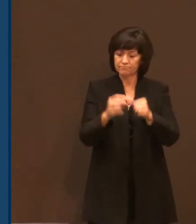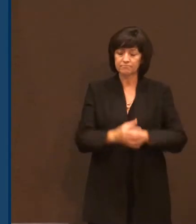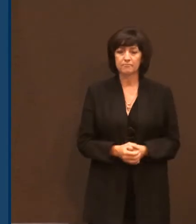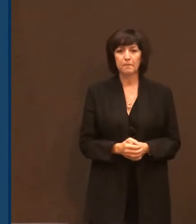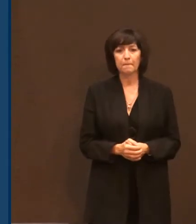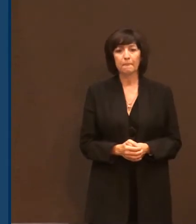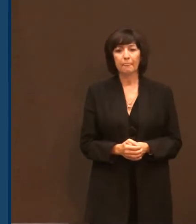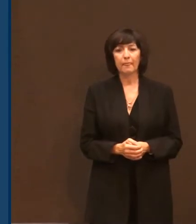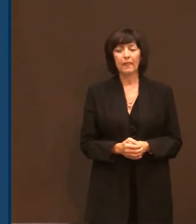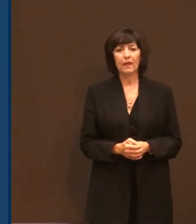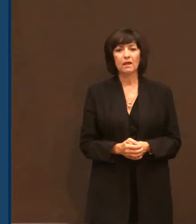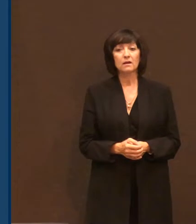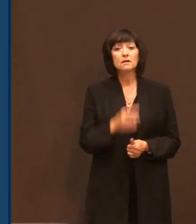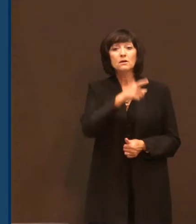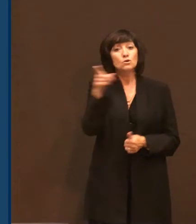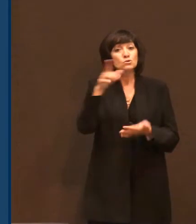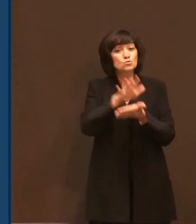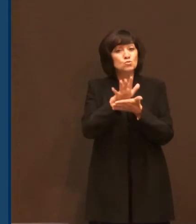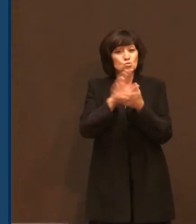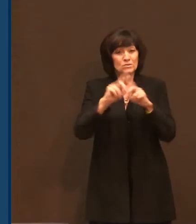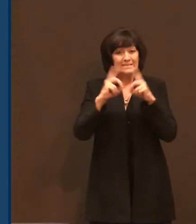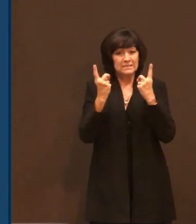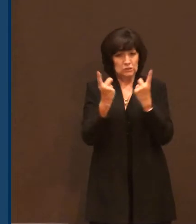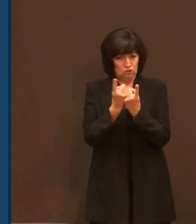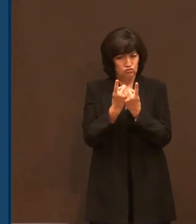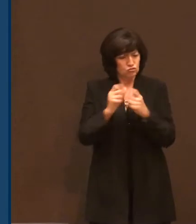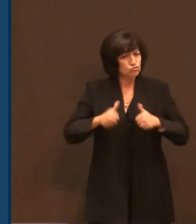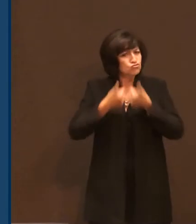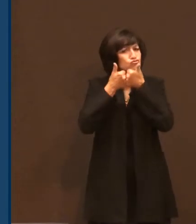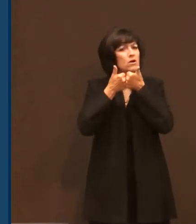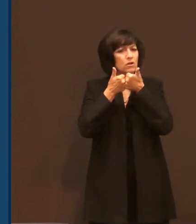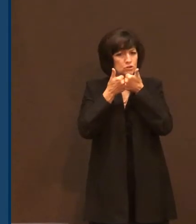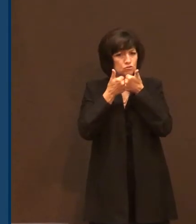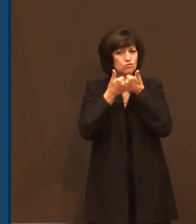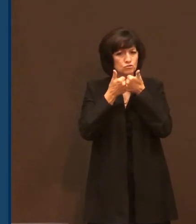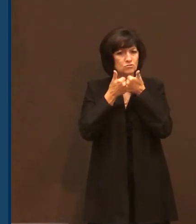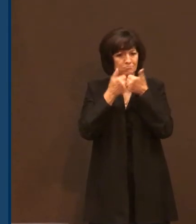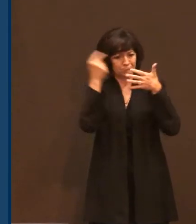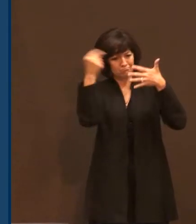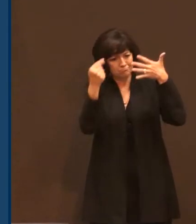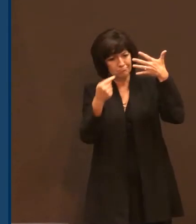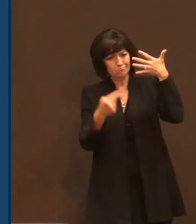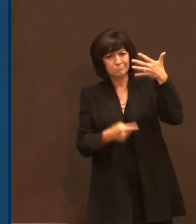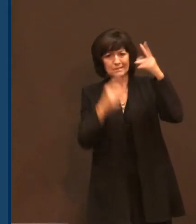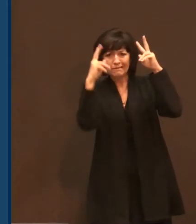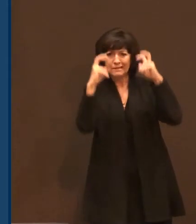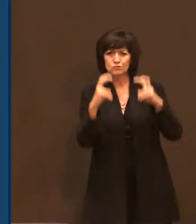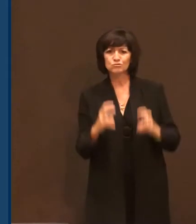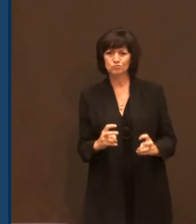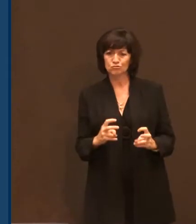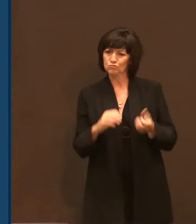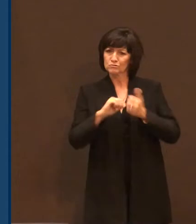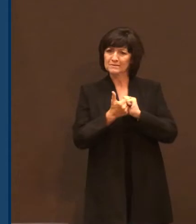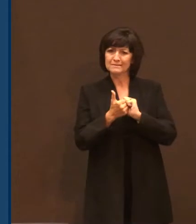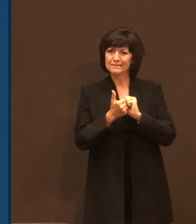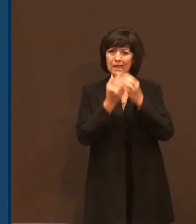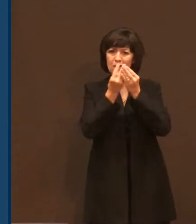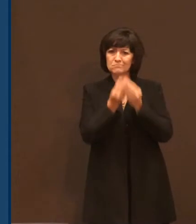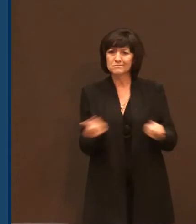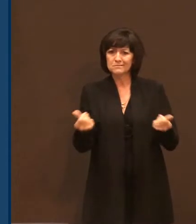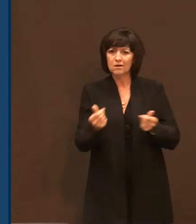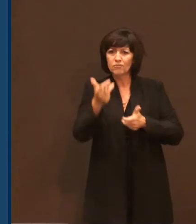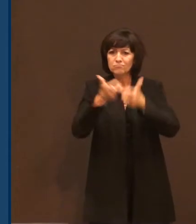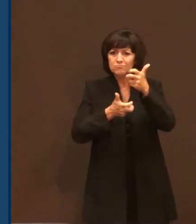the school districts work through some of these issues and make sure that the environments to which we're bringing